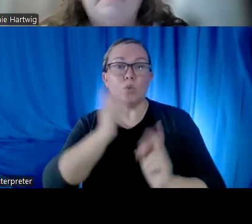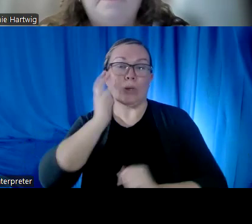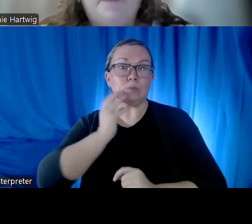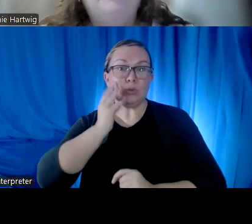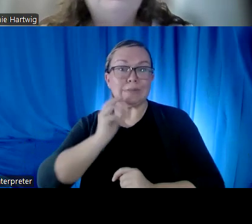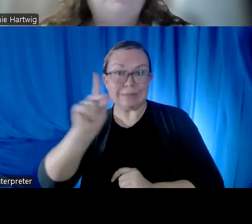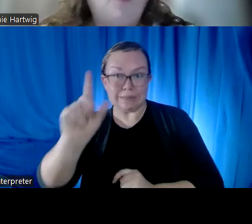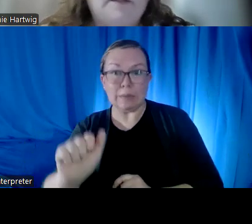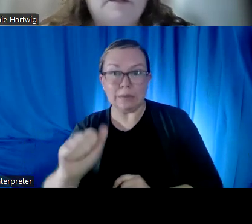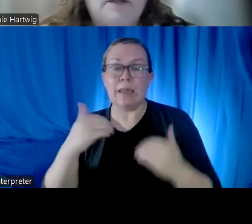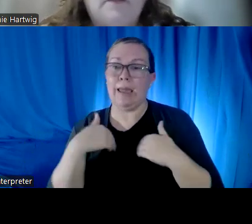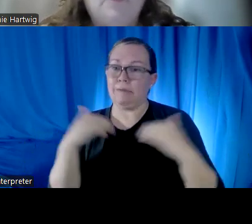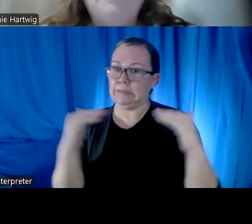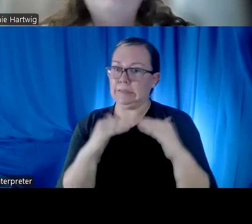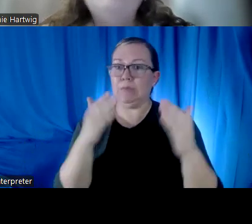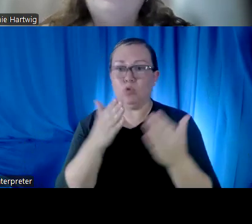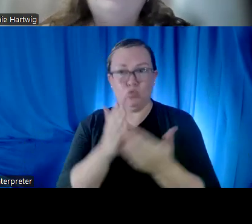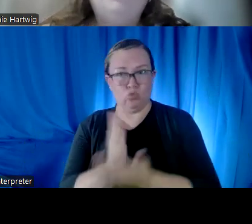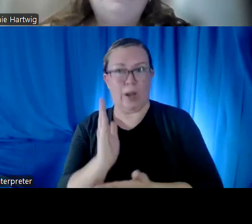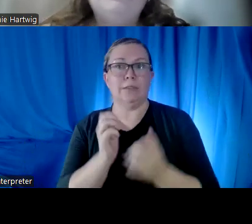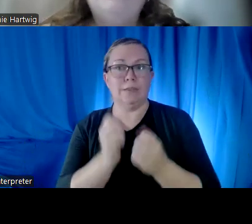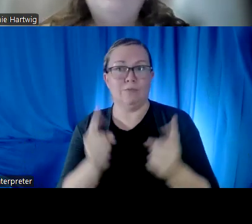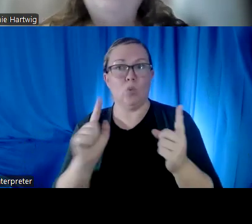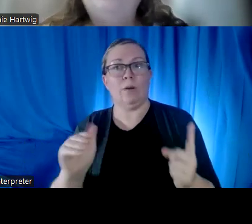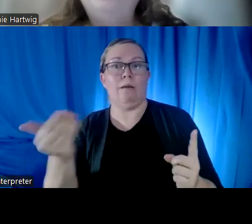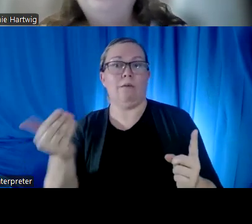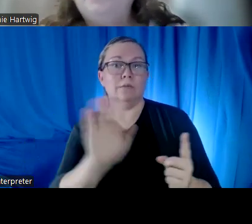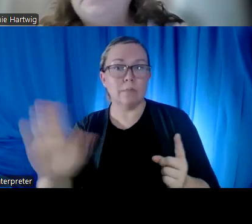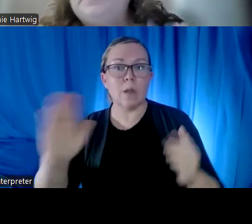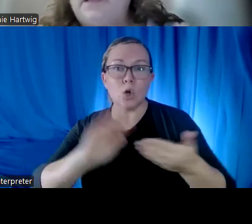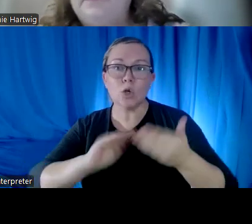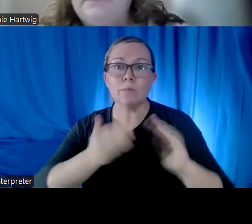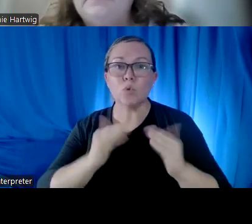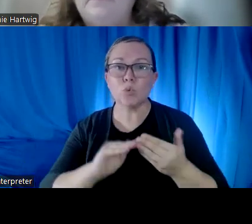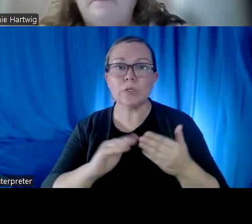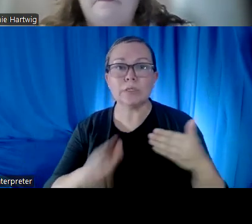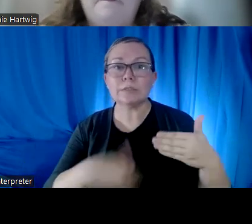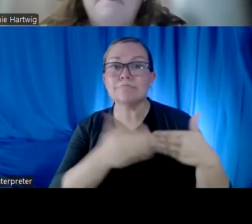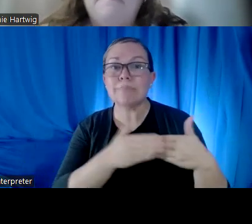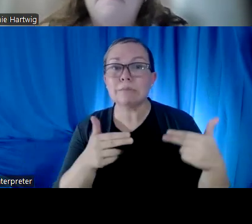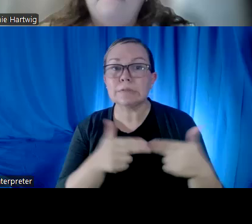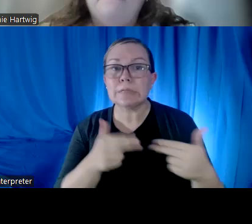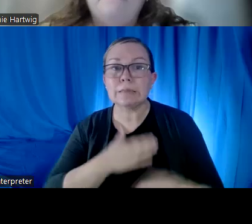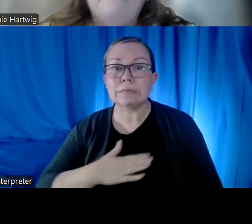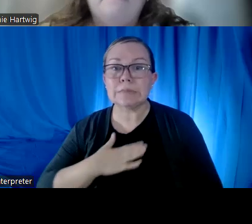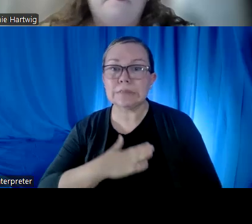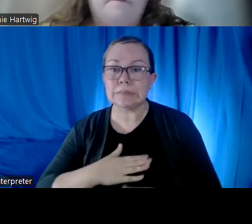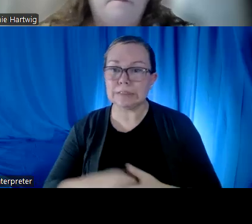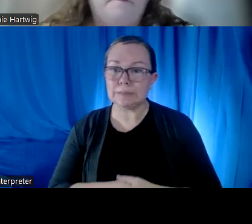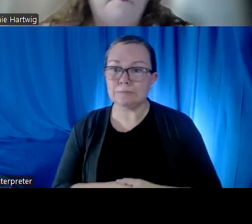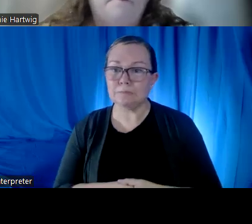disabilities have the same rights as everyone else in their communities. Next slide, please.